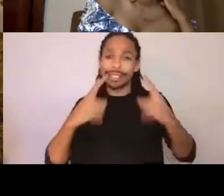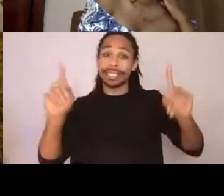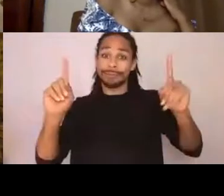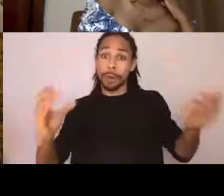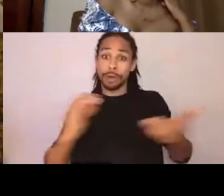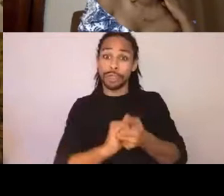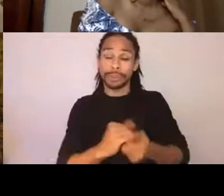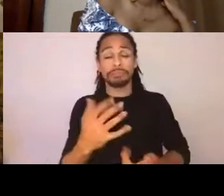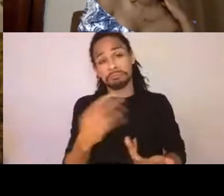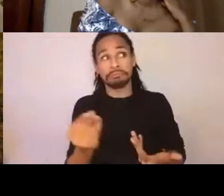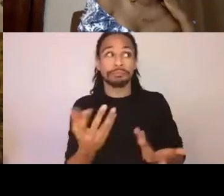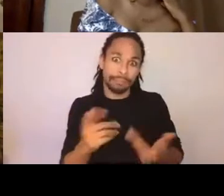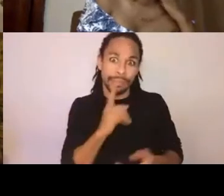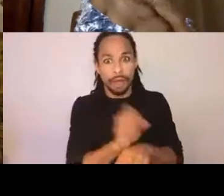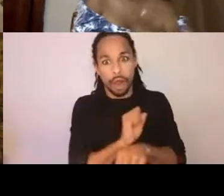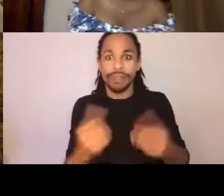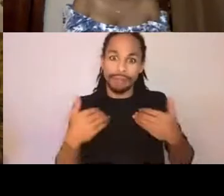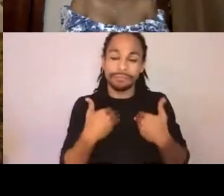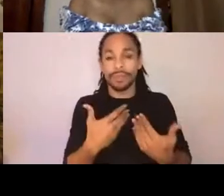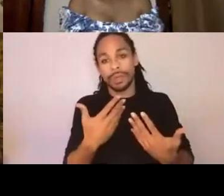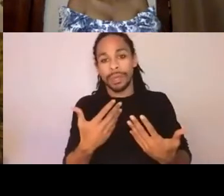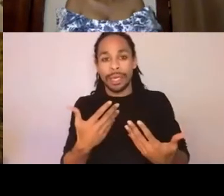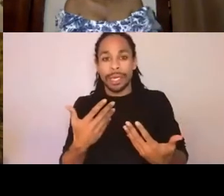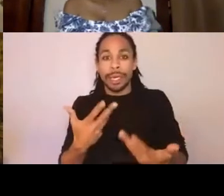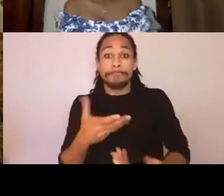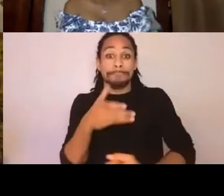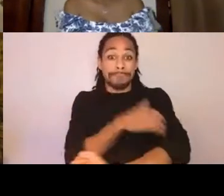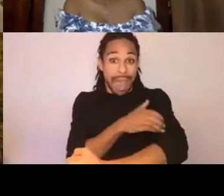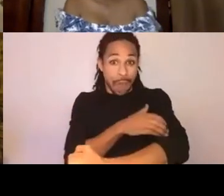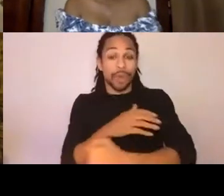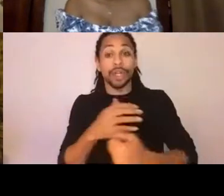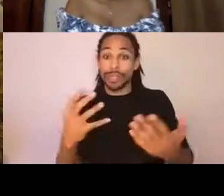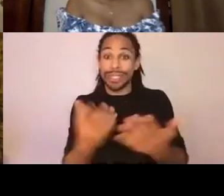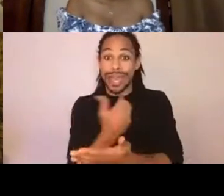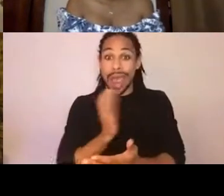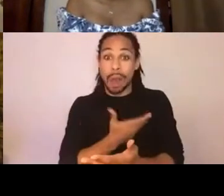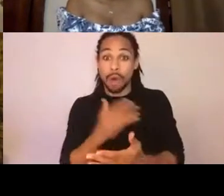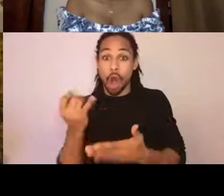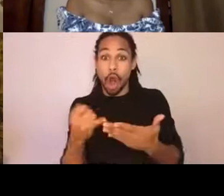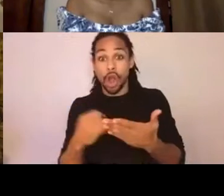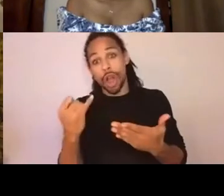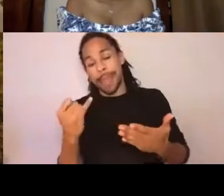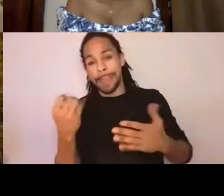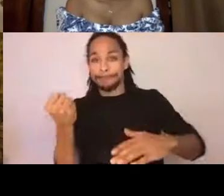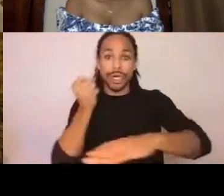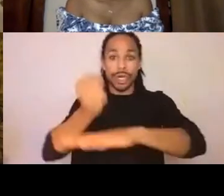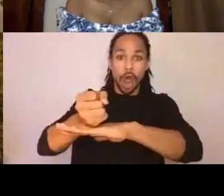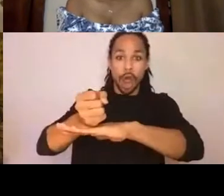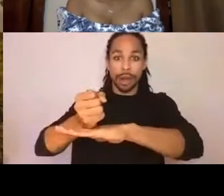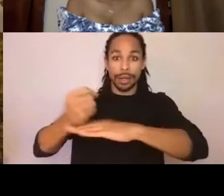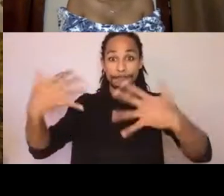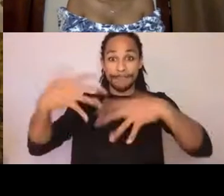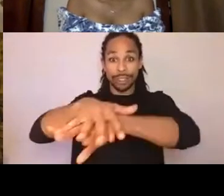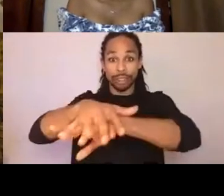you know, in a huge, I mean, there is power in taking our art and our work on that mainstream stage. But I think we